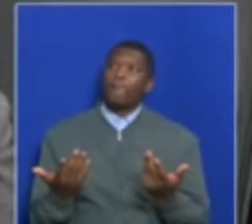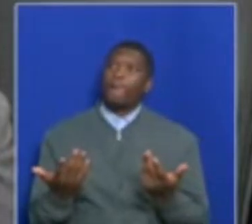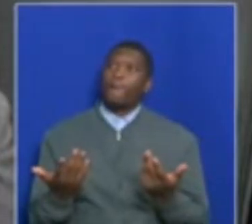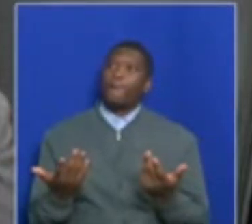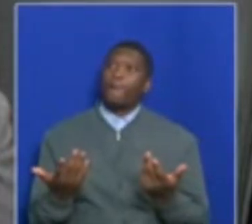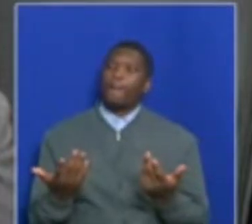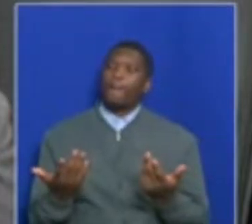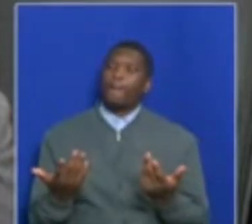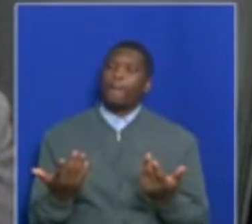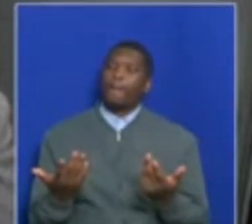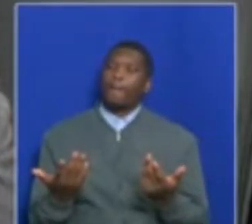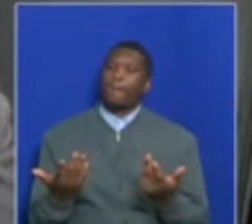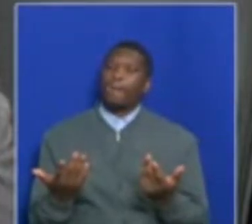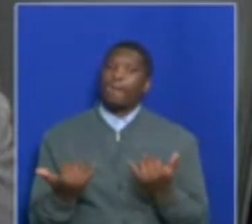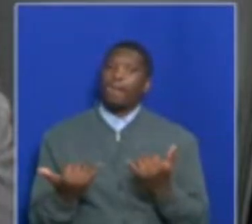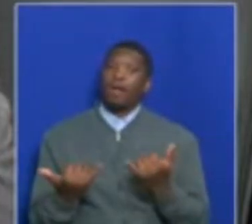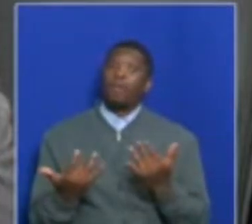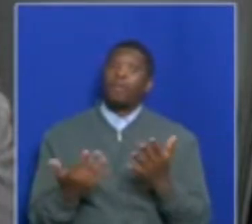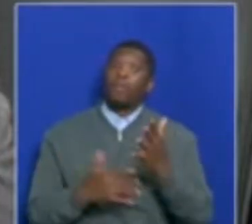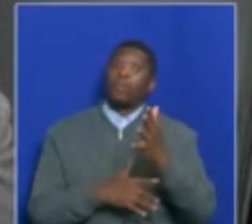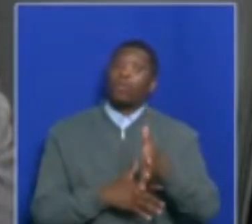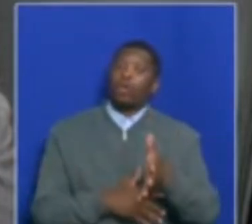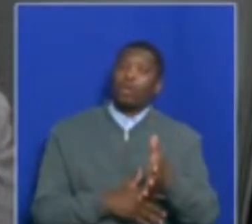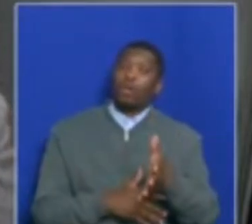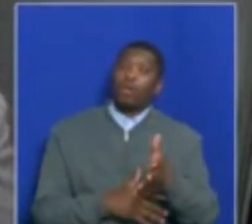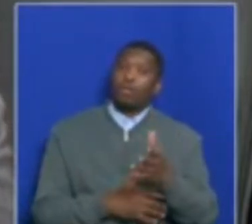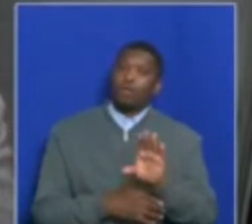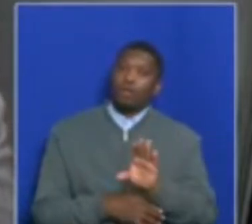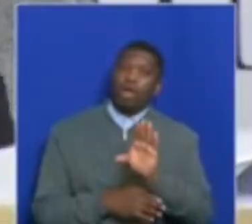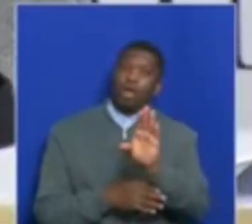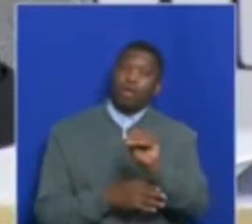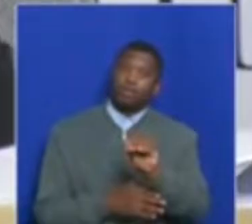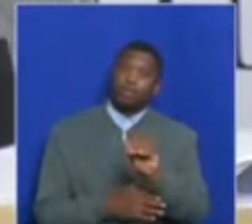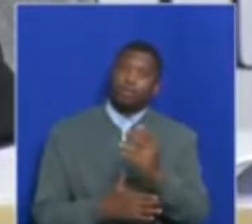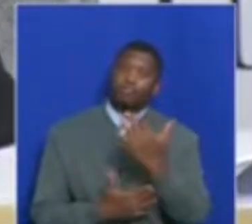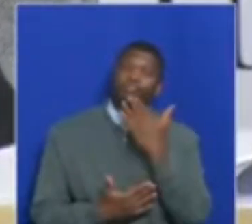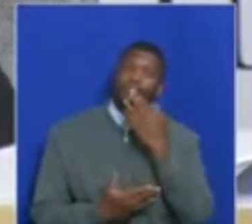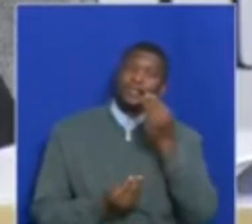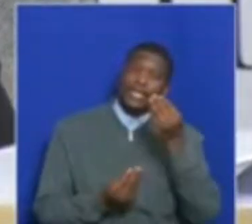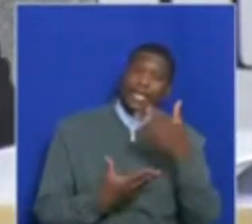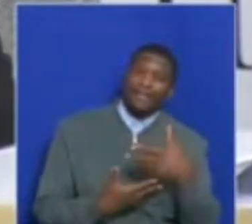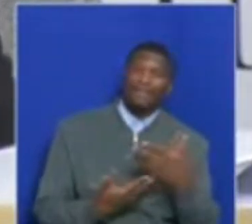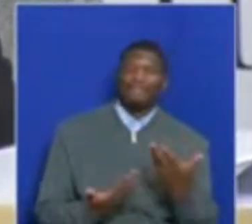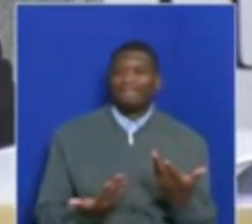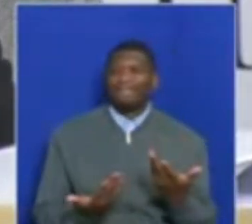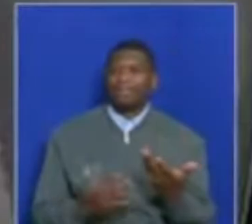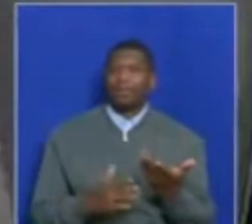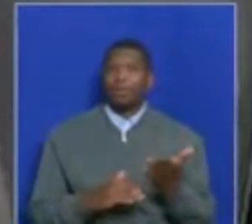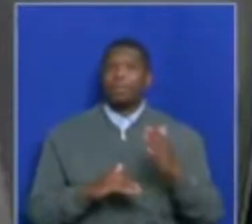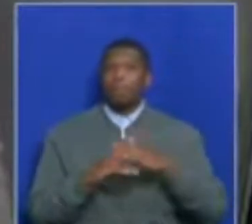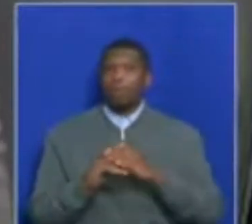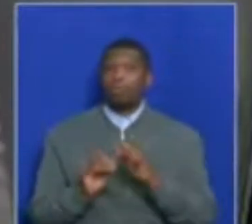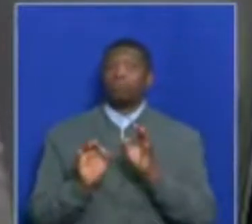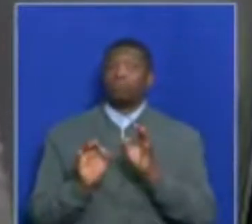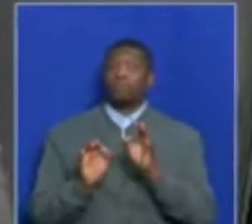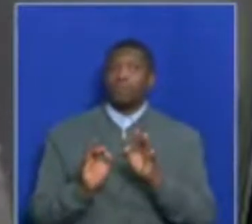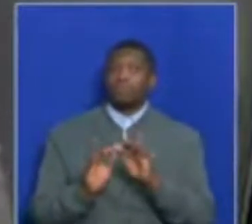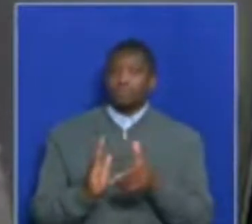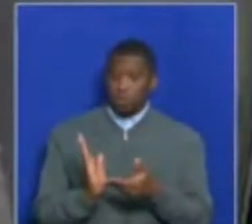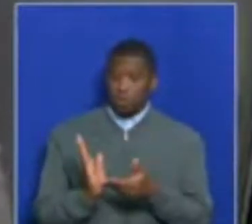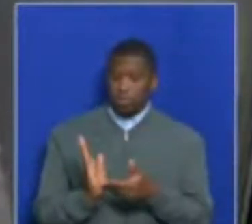We're going to ask you to give us a more legible copy, but can I ask you to